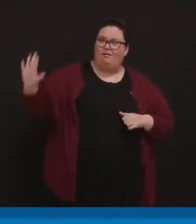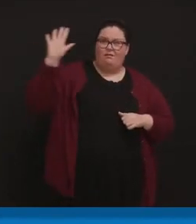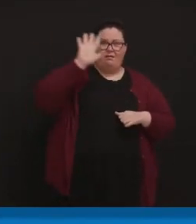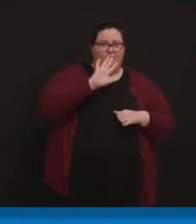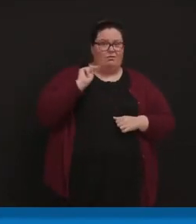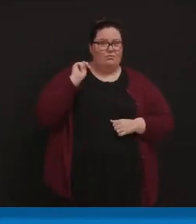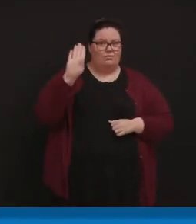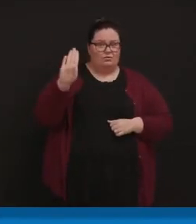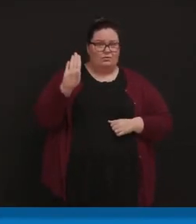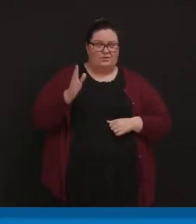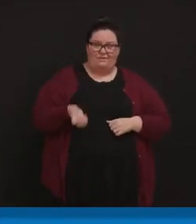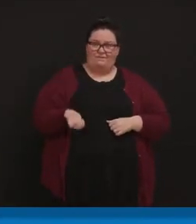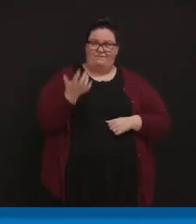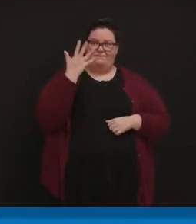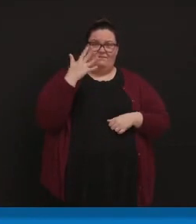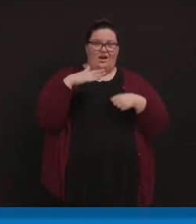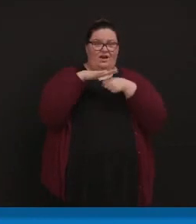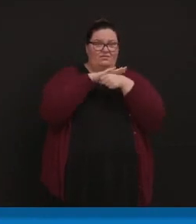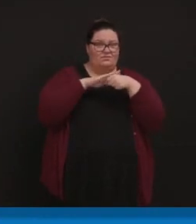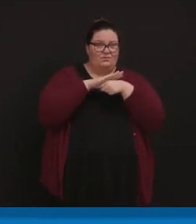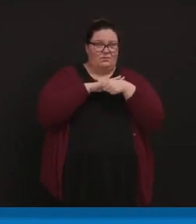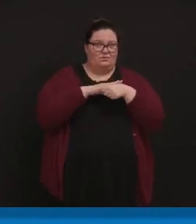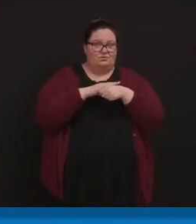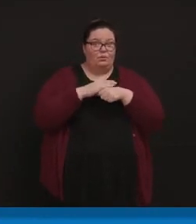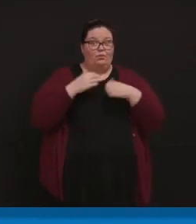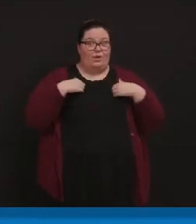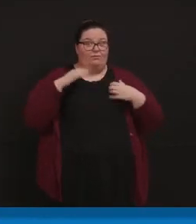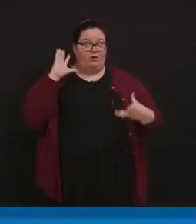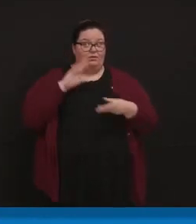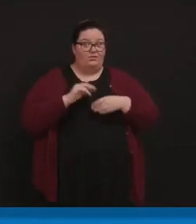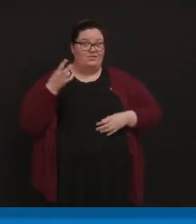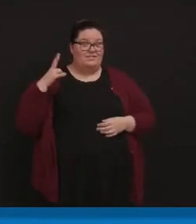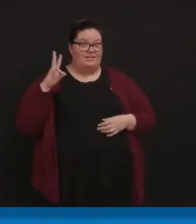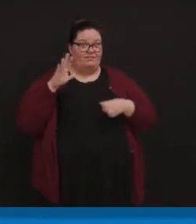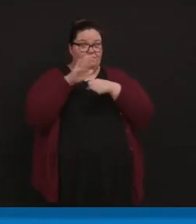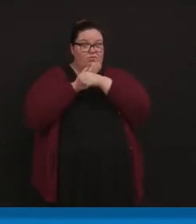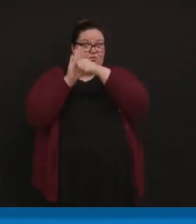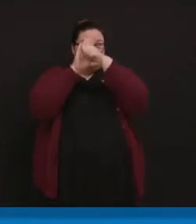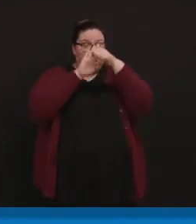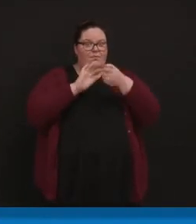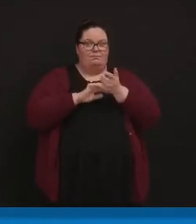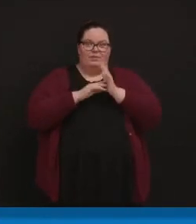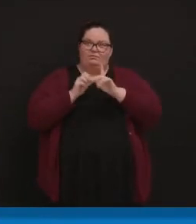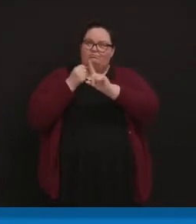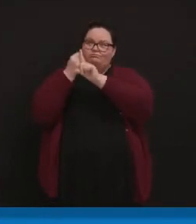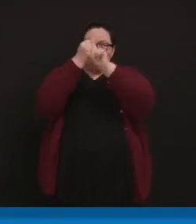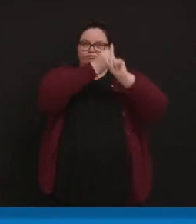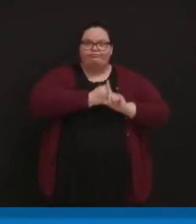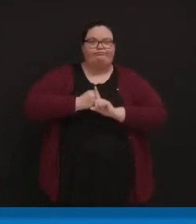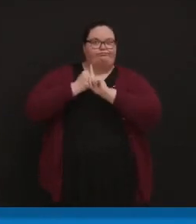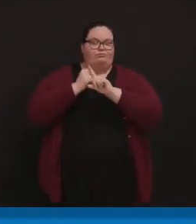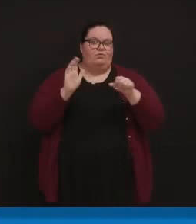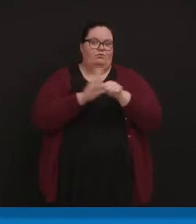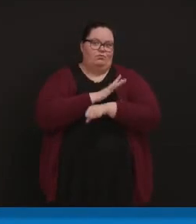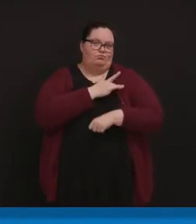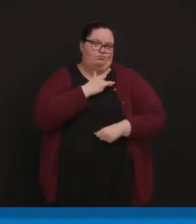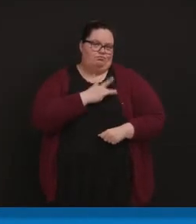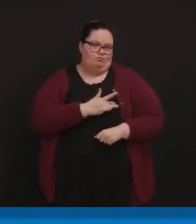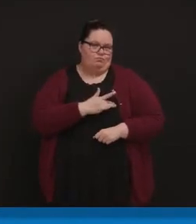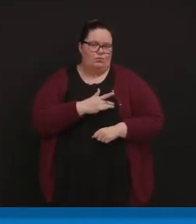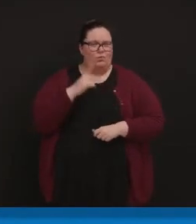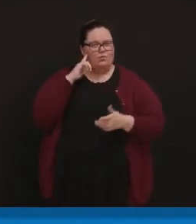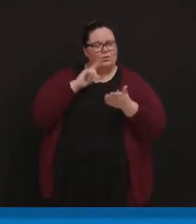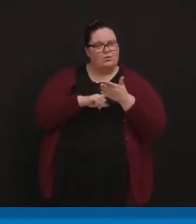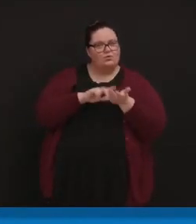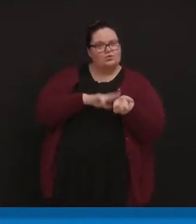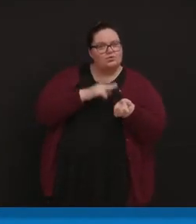cases reported in 5 of our 7 health zones. No corner of our province has been left untouched. We are seeing multiple outbreaks